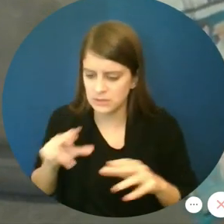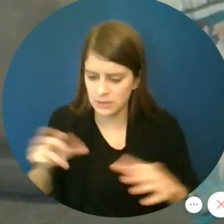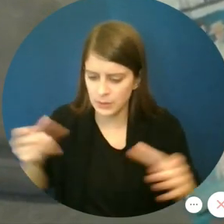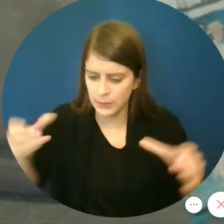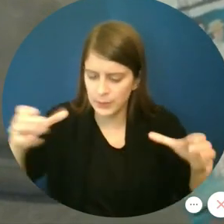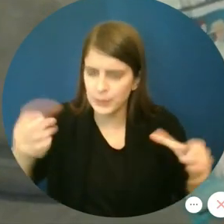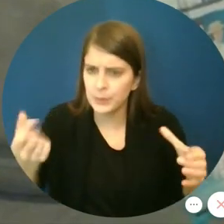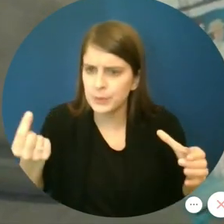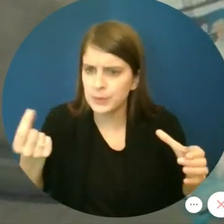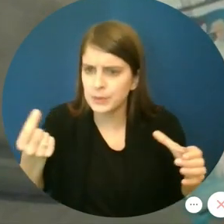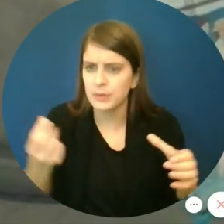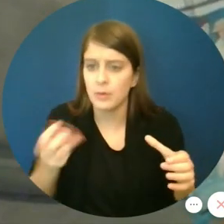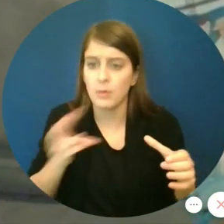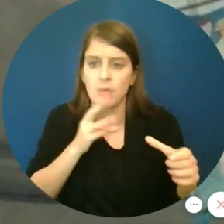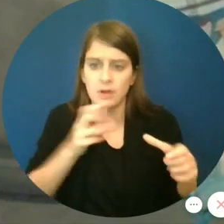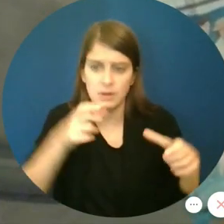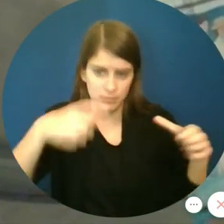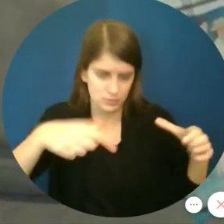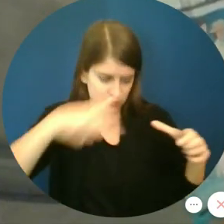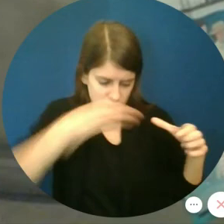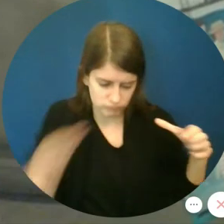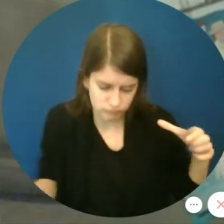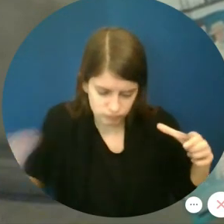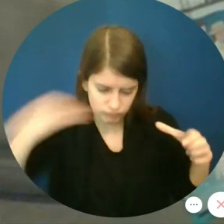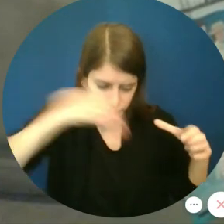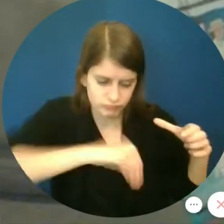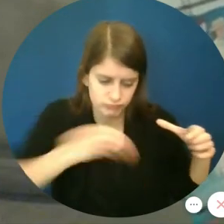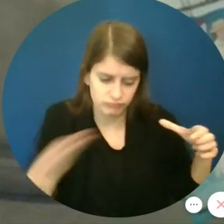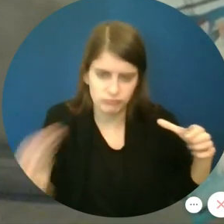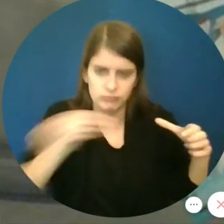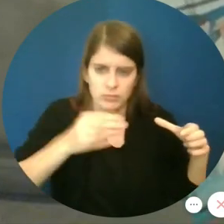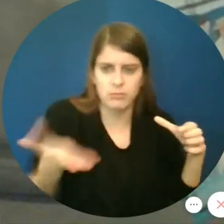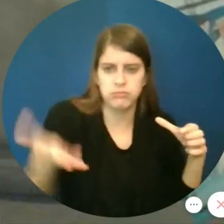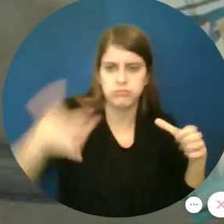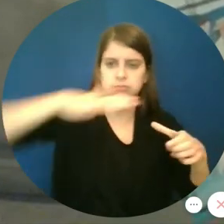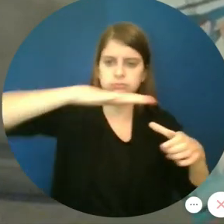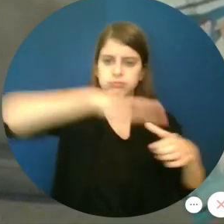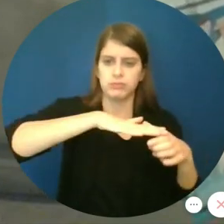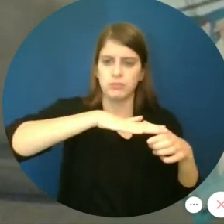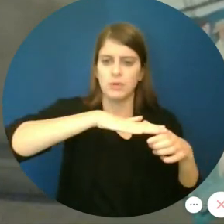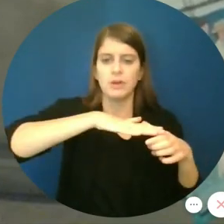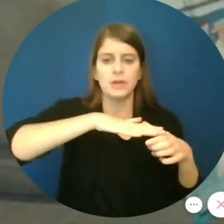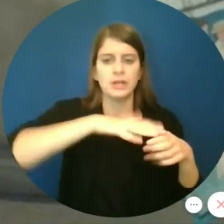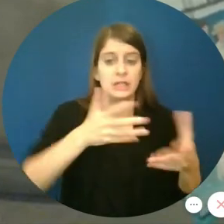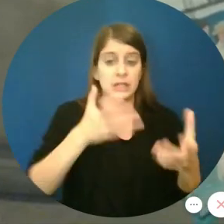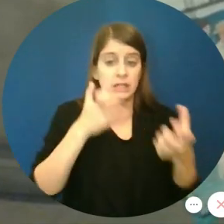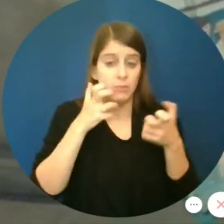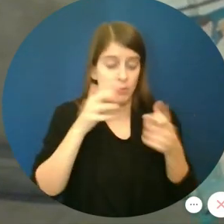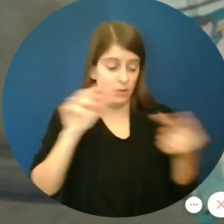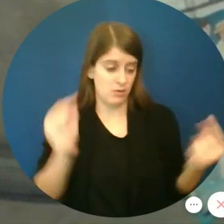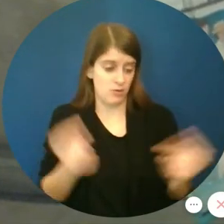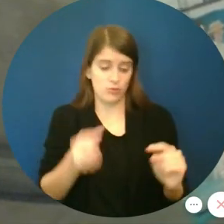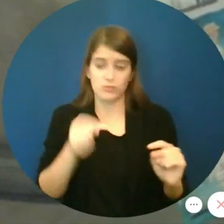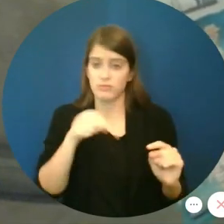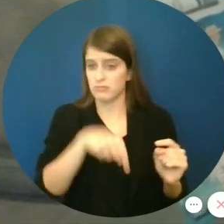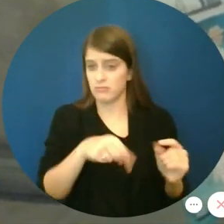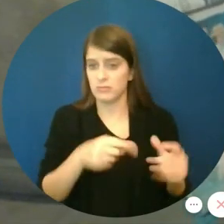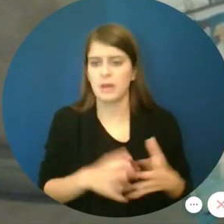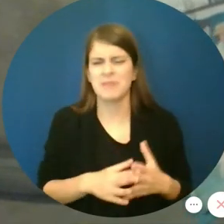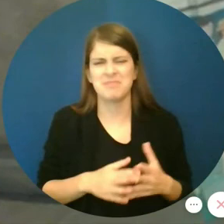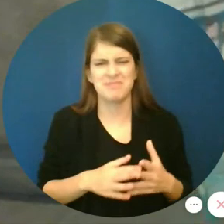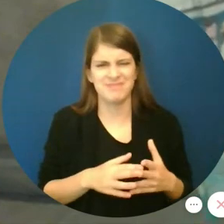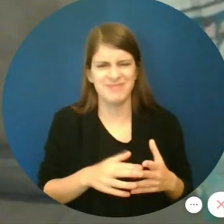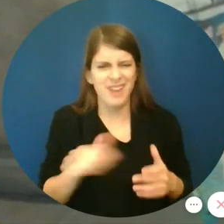then carefully transported them to the lab in a covered bucket so the beating sun would not damage them. Most